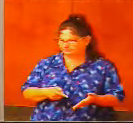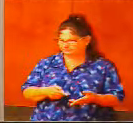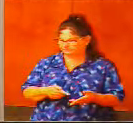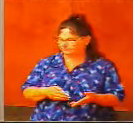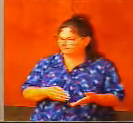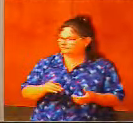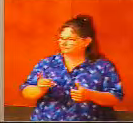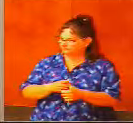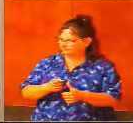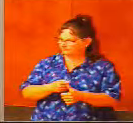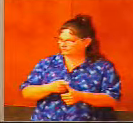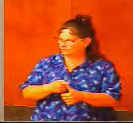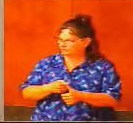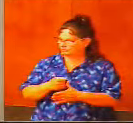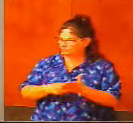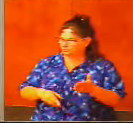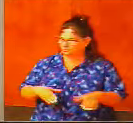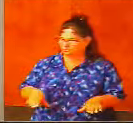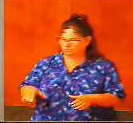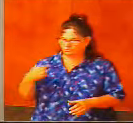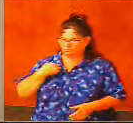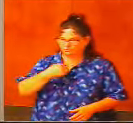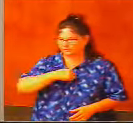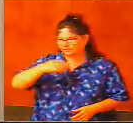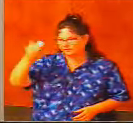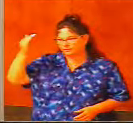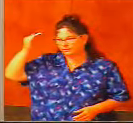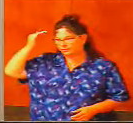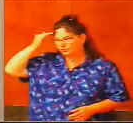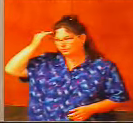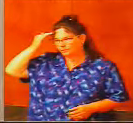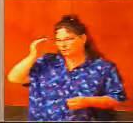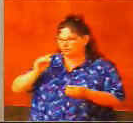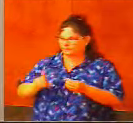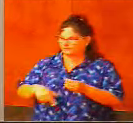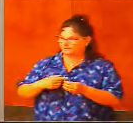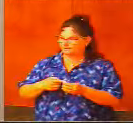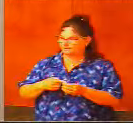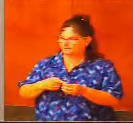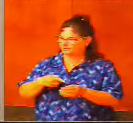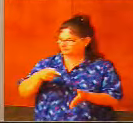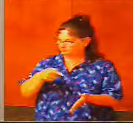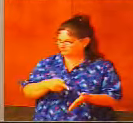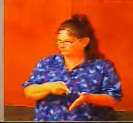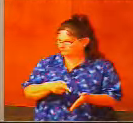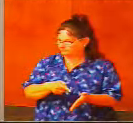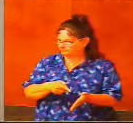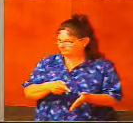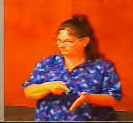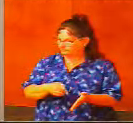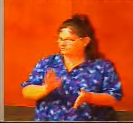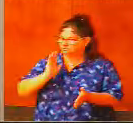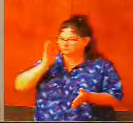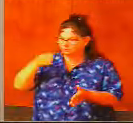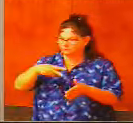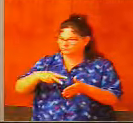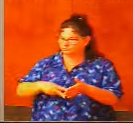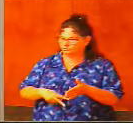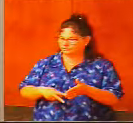And so first of all, what do we know about Barabbas? And I'm going to